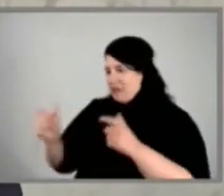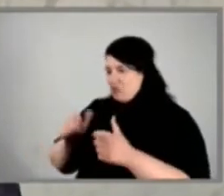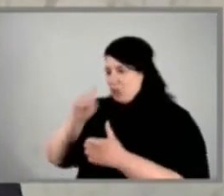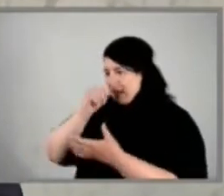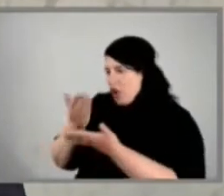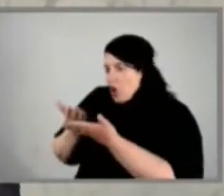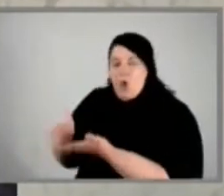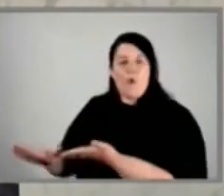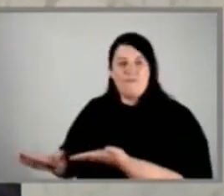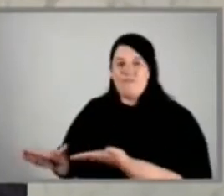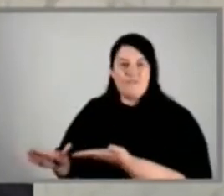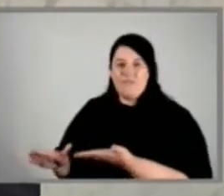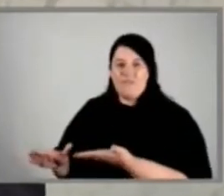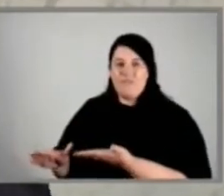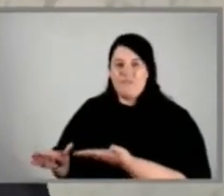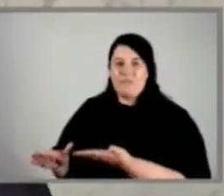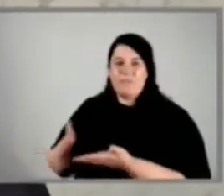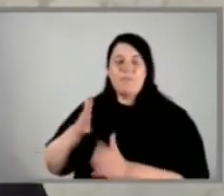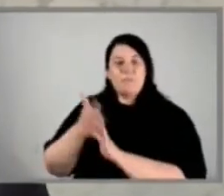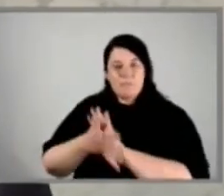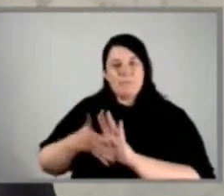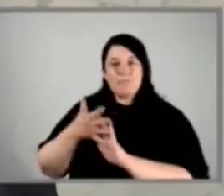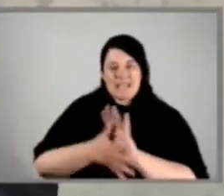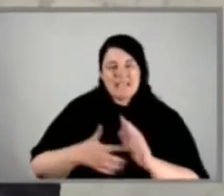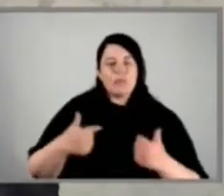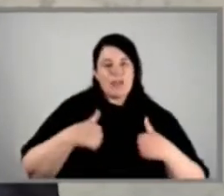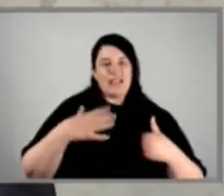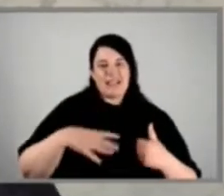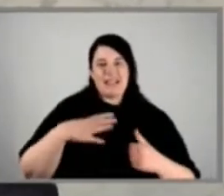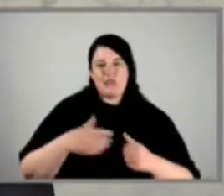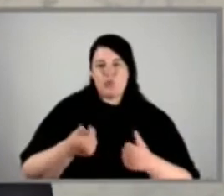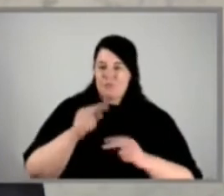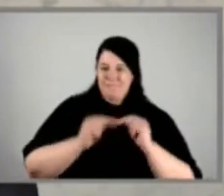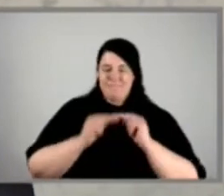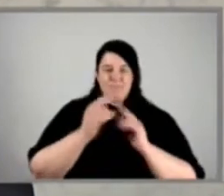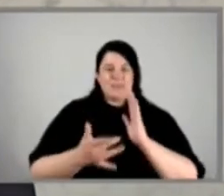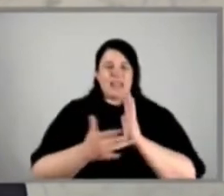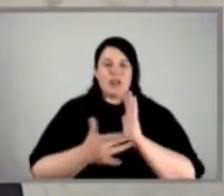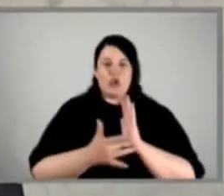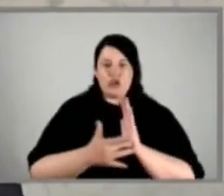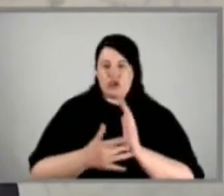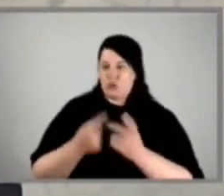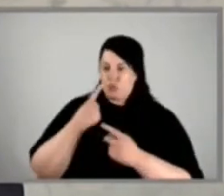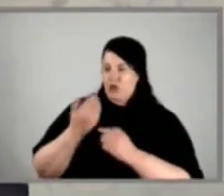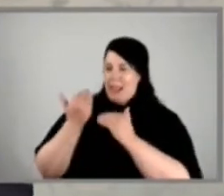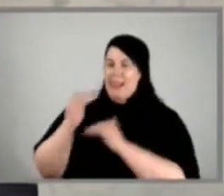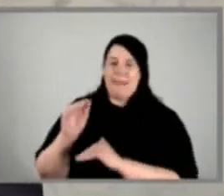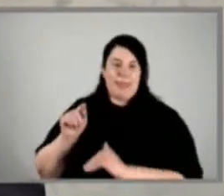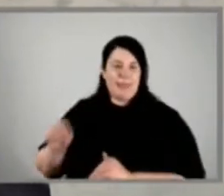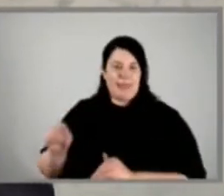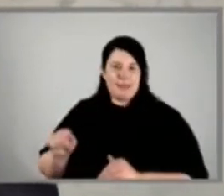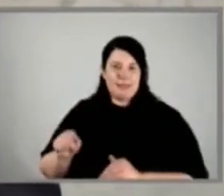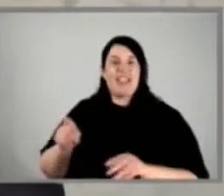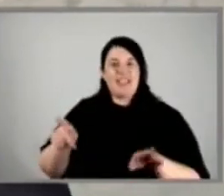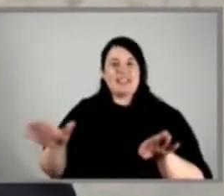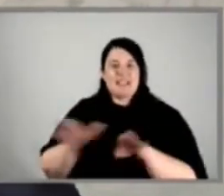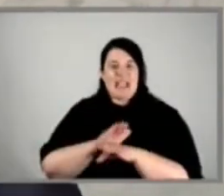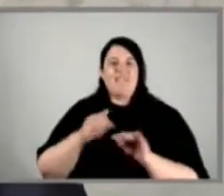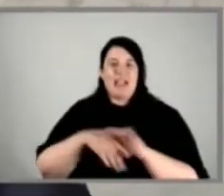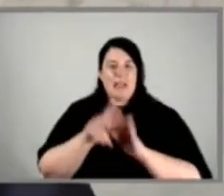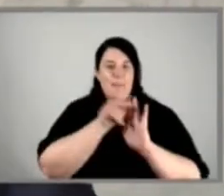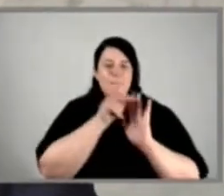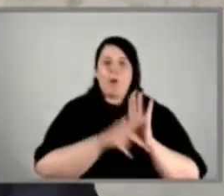have to offset that by some kind of geosequestration or biosequestration, and that's also covered in the low emissions technology statement.